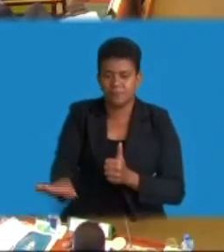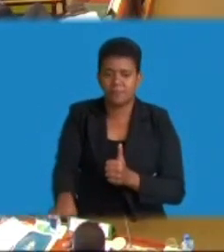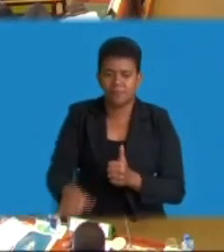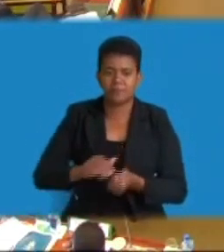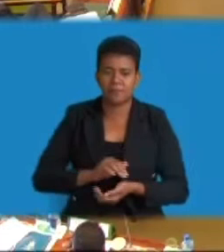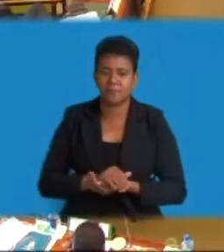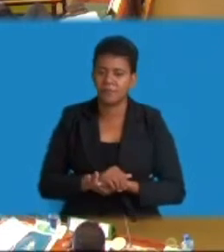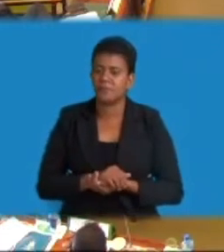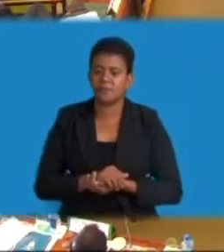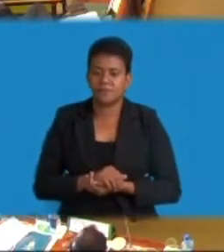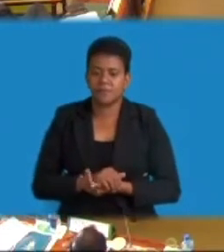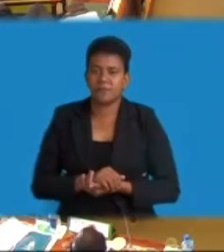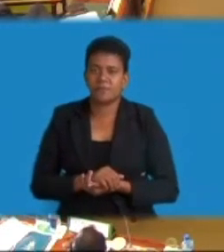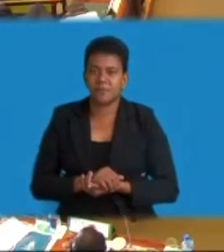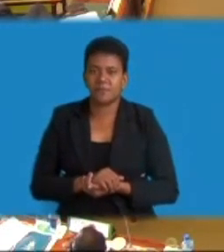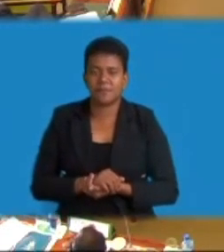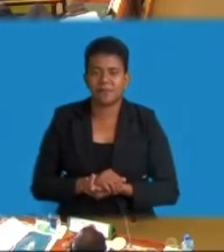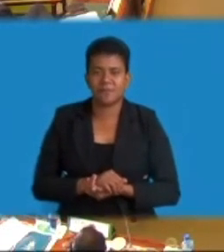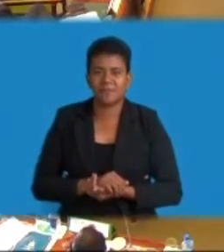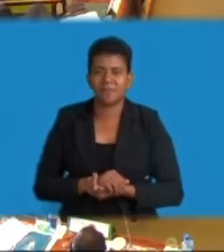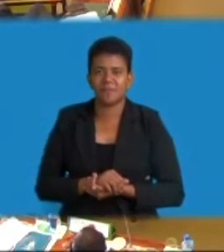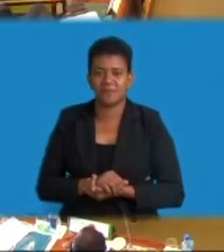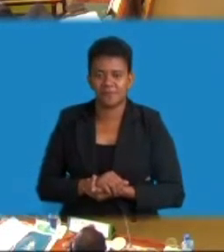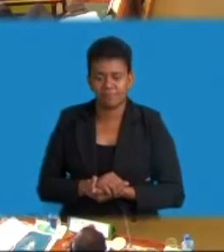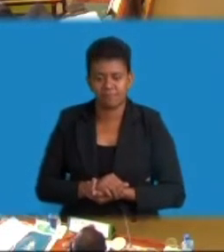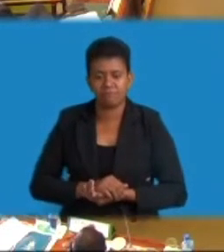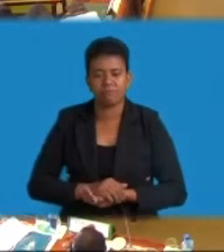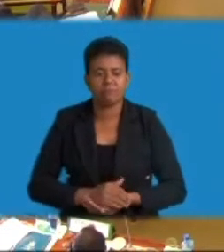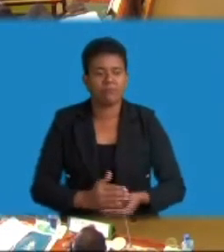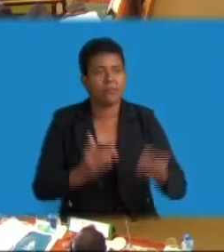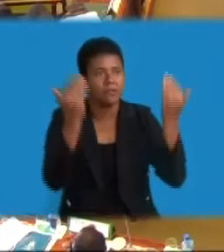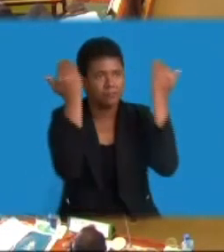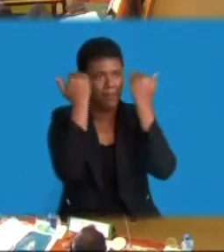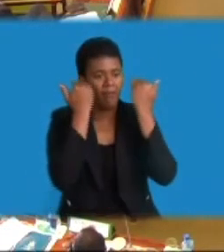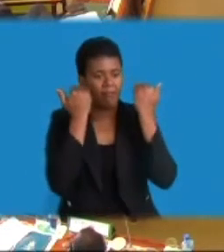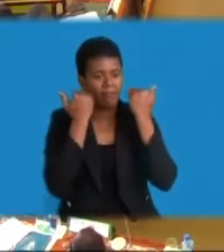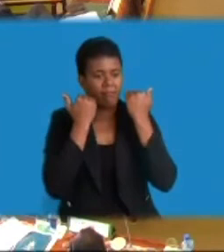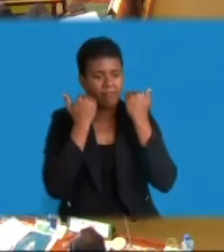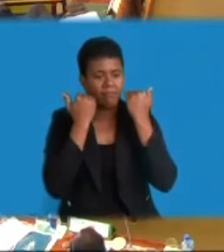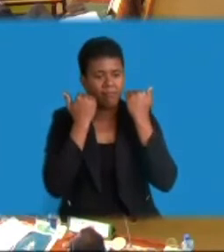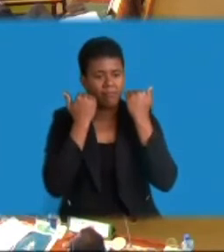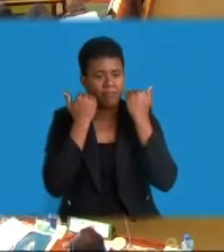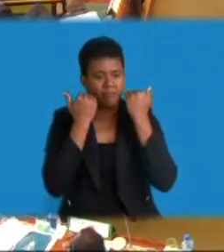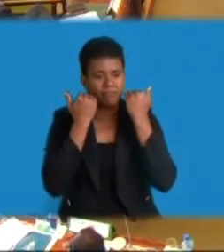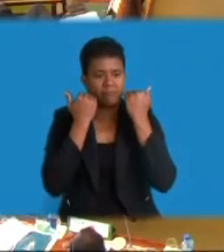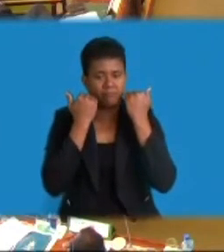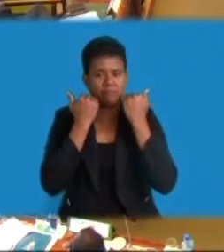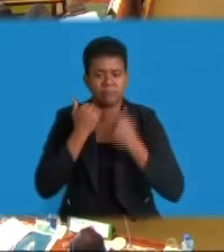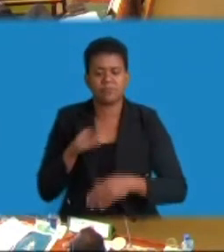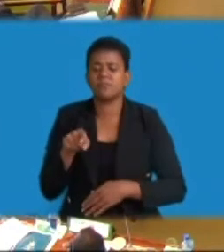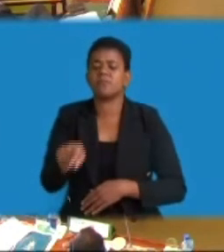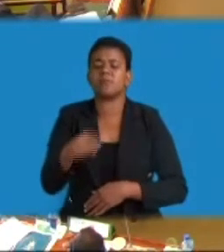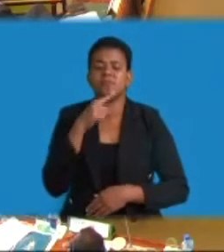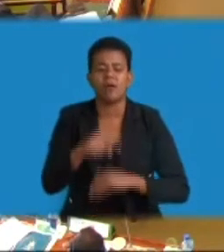Madam Speaker, while responding, honourable member has alleged that there was a corrupt practice between Lautoka